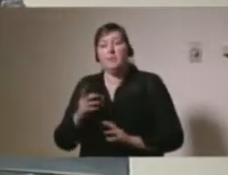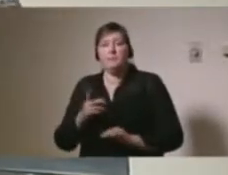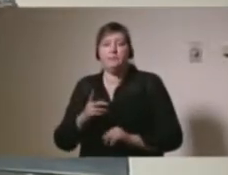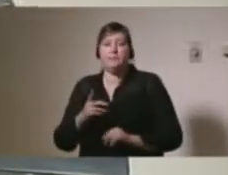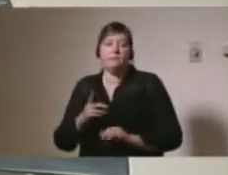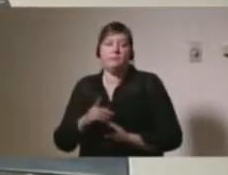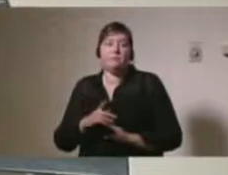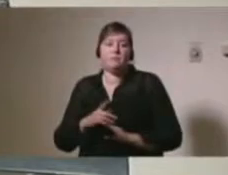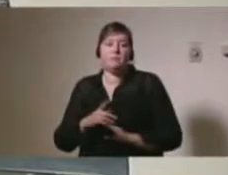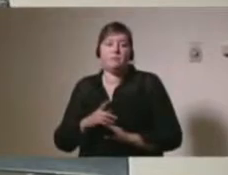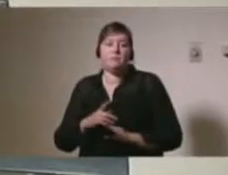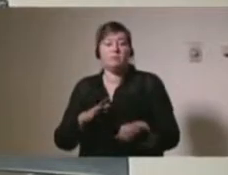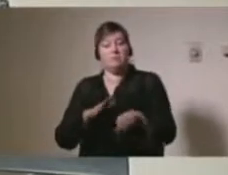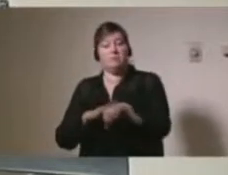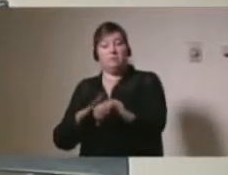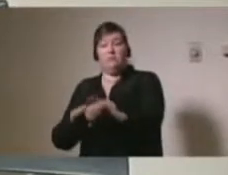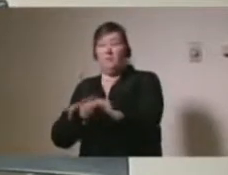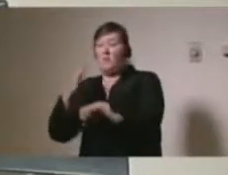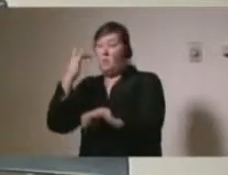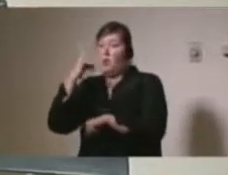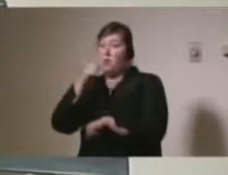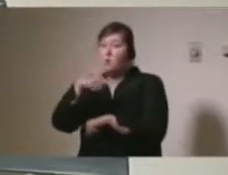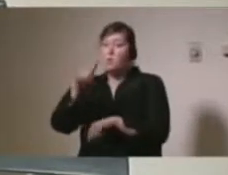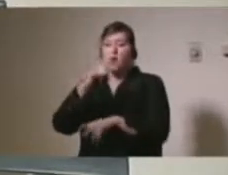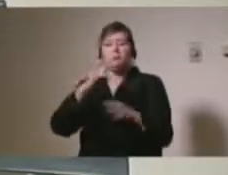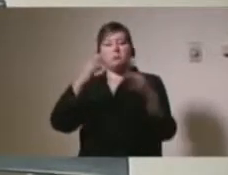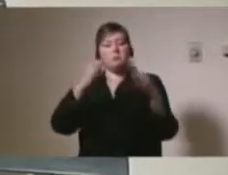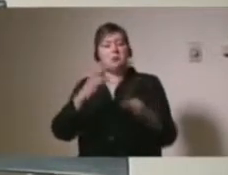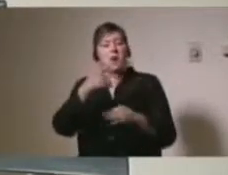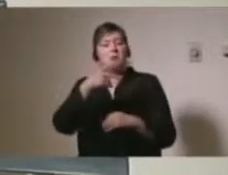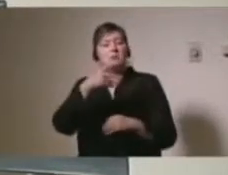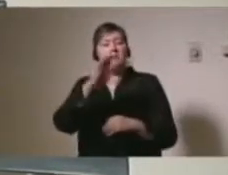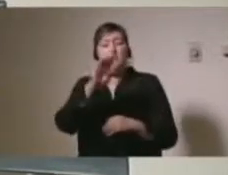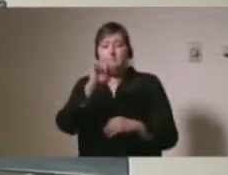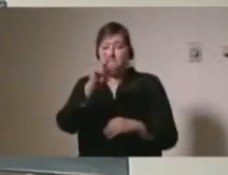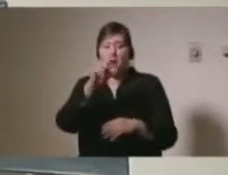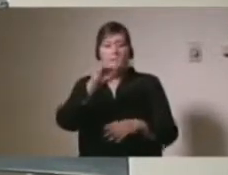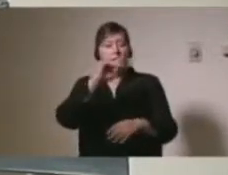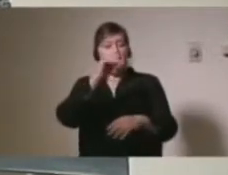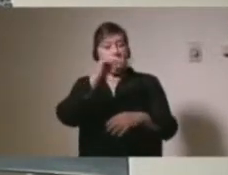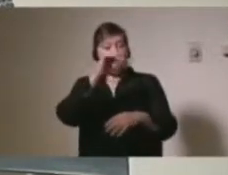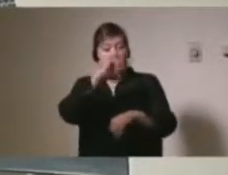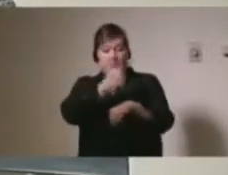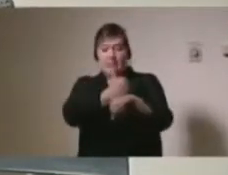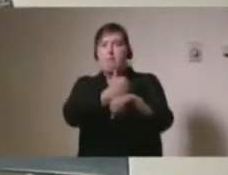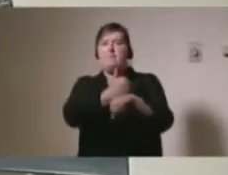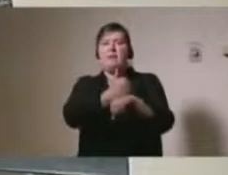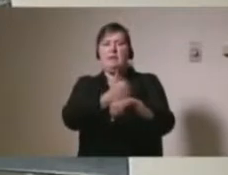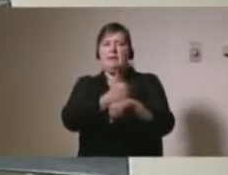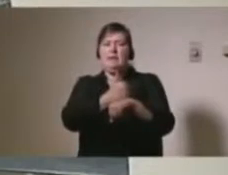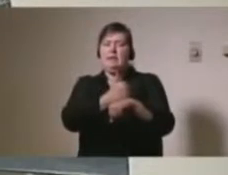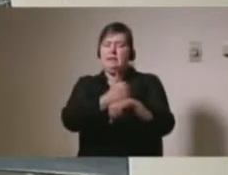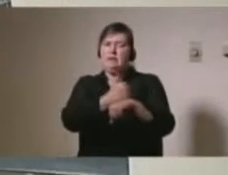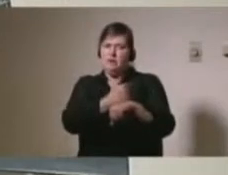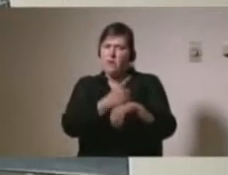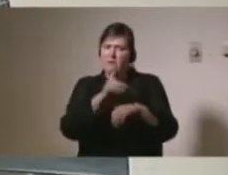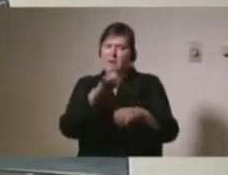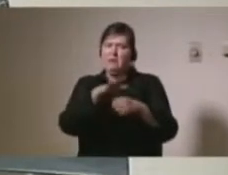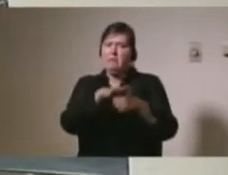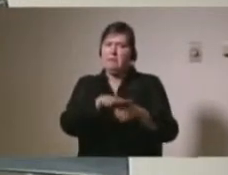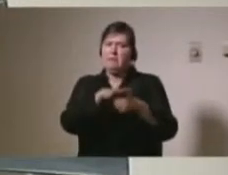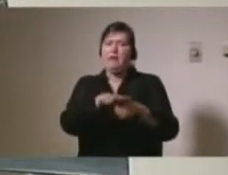set up a postal bank, because this new way of working creates a lot of stress. Tomorrow is a World Day